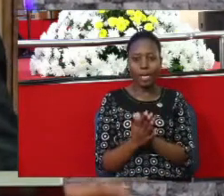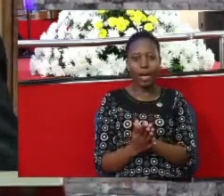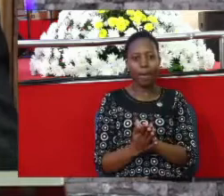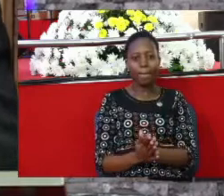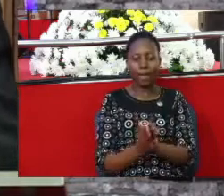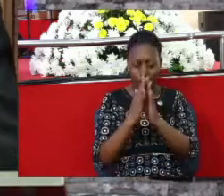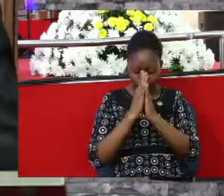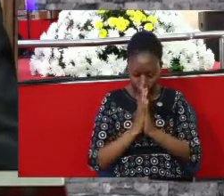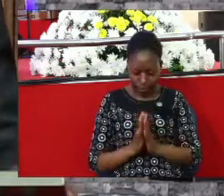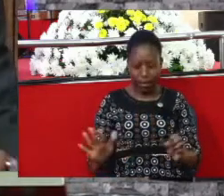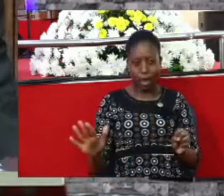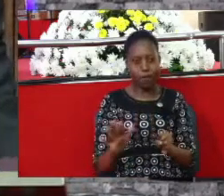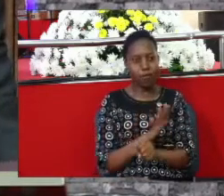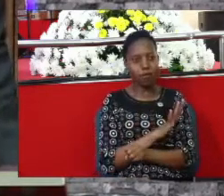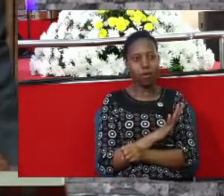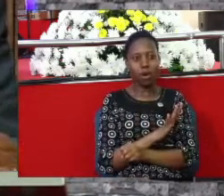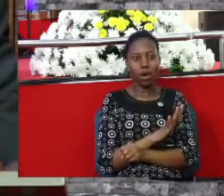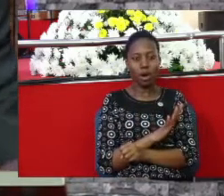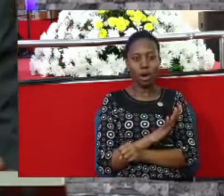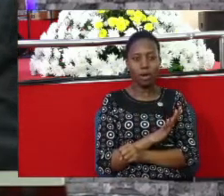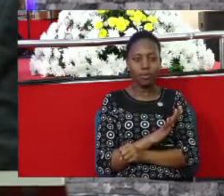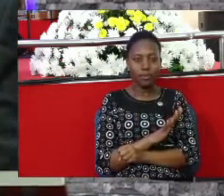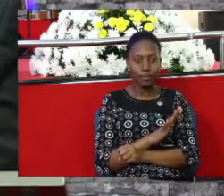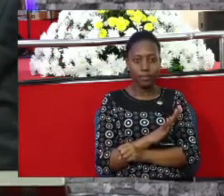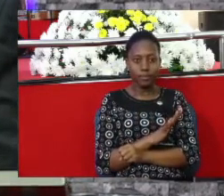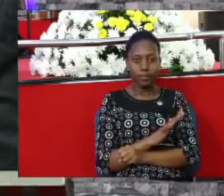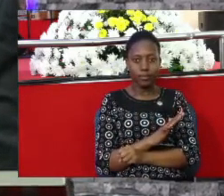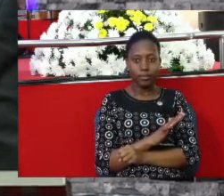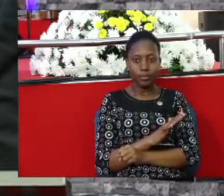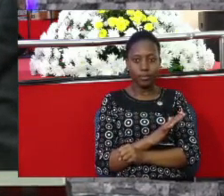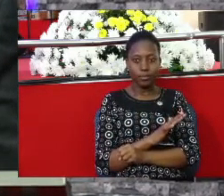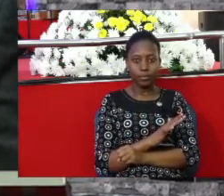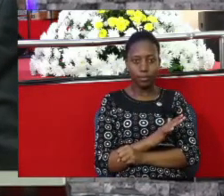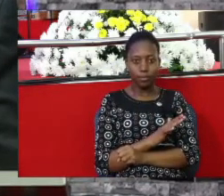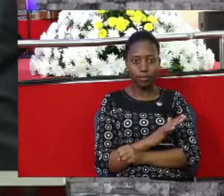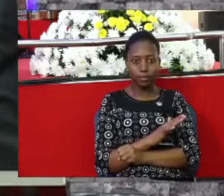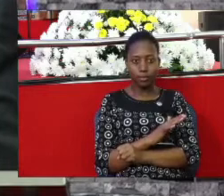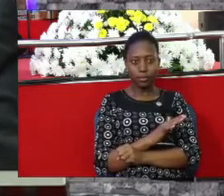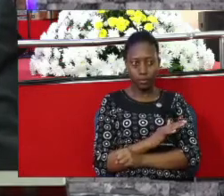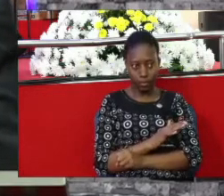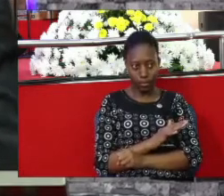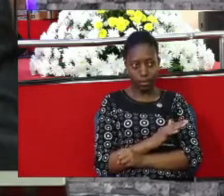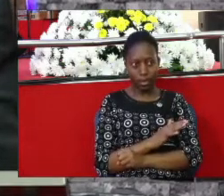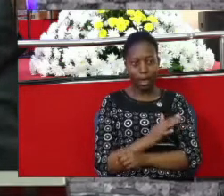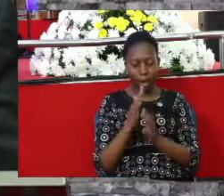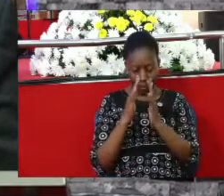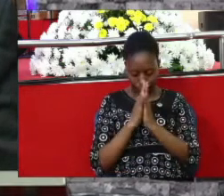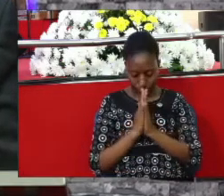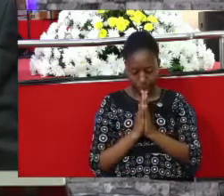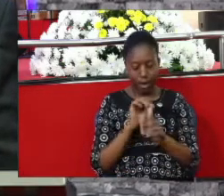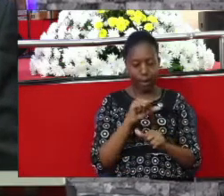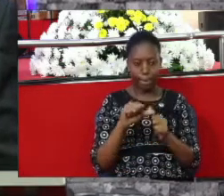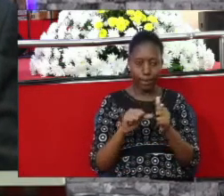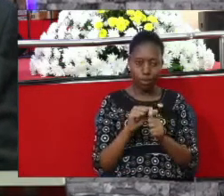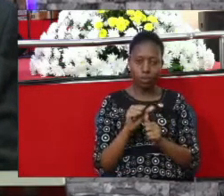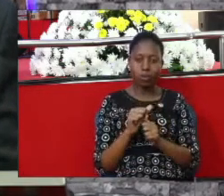Radical. Amen. Radical. Not age. I'm not talking about age. I'm talking about radical. You could be